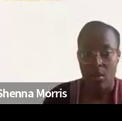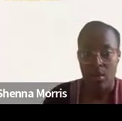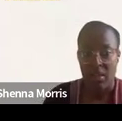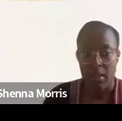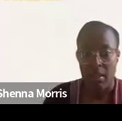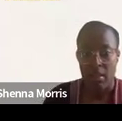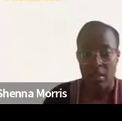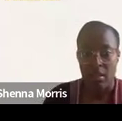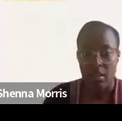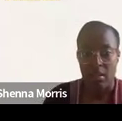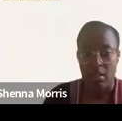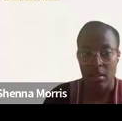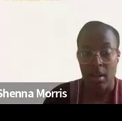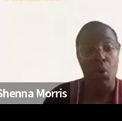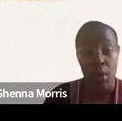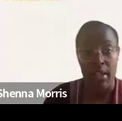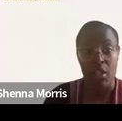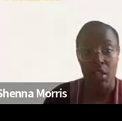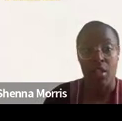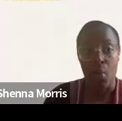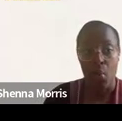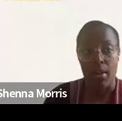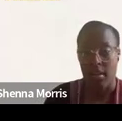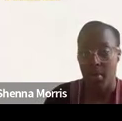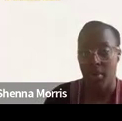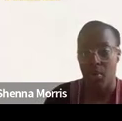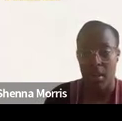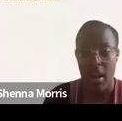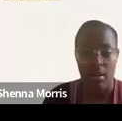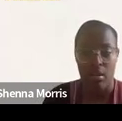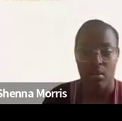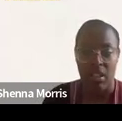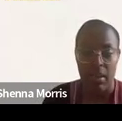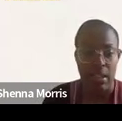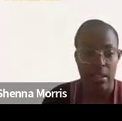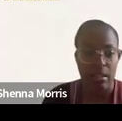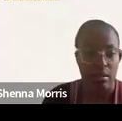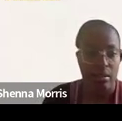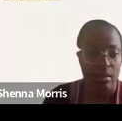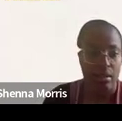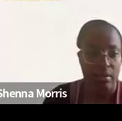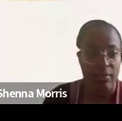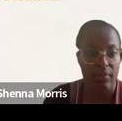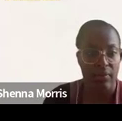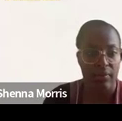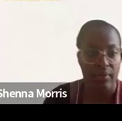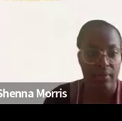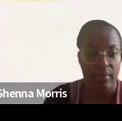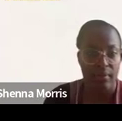that household expenses, your organization could support Tabitha with any household expenses?